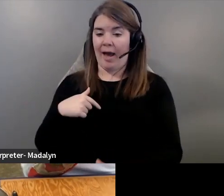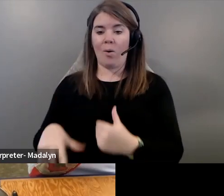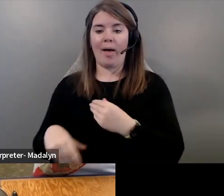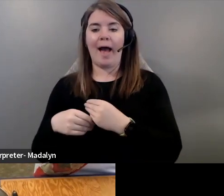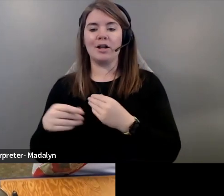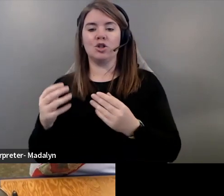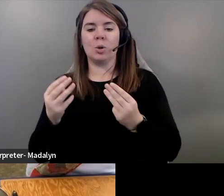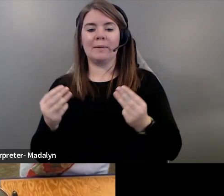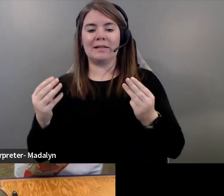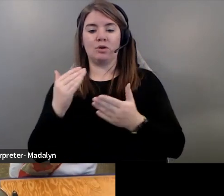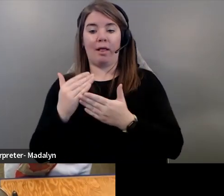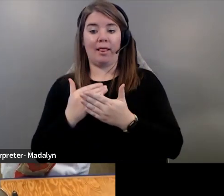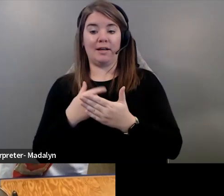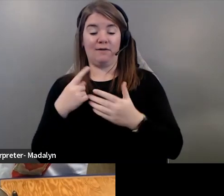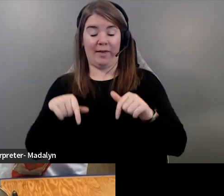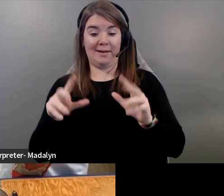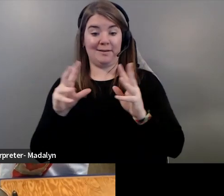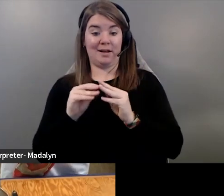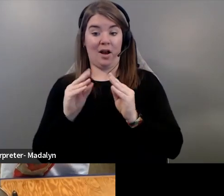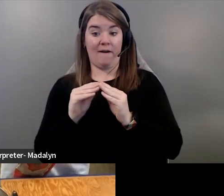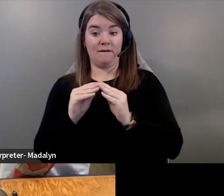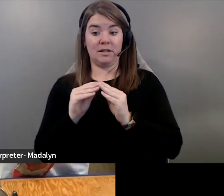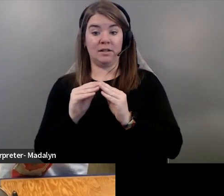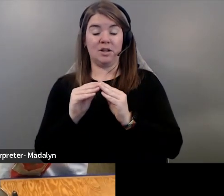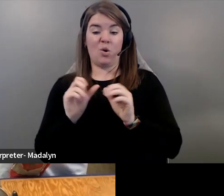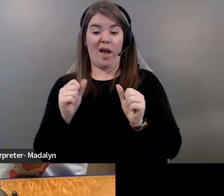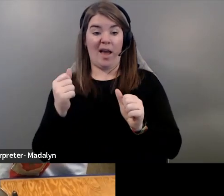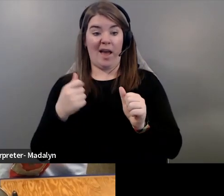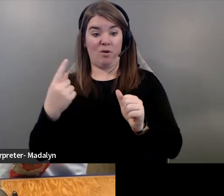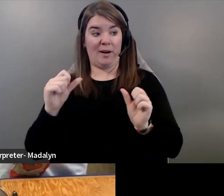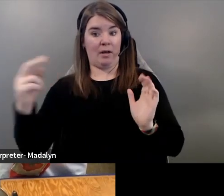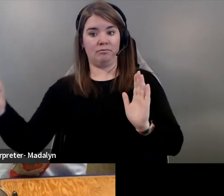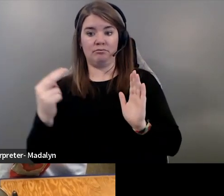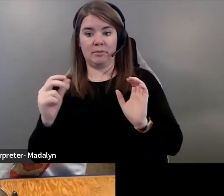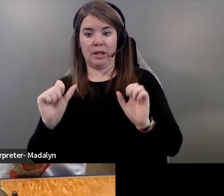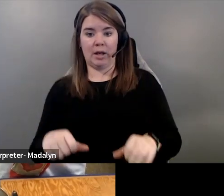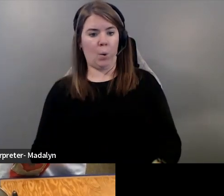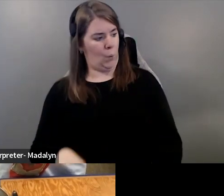materials list that's on this conference session page so everybody can check it out. Okay, I'll do that. I'll do that.